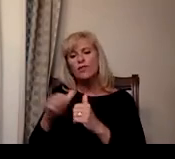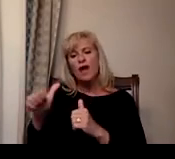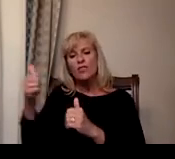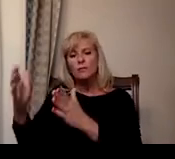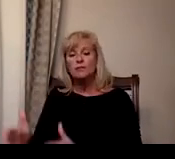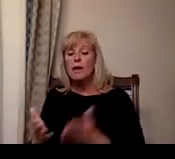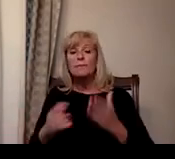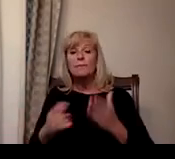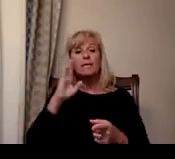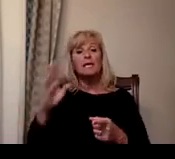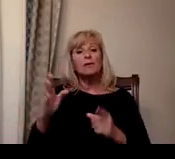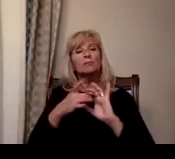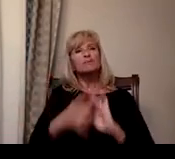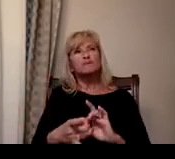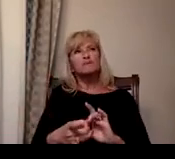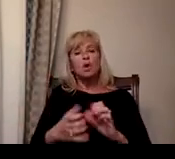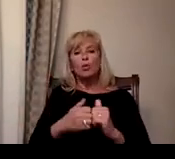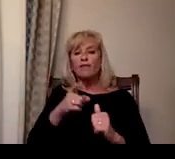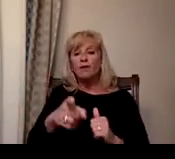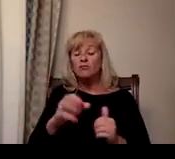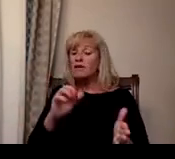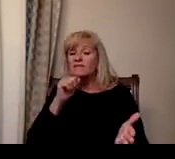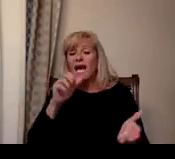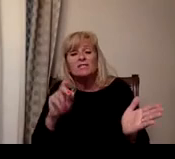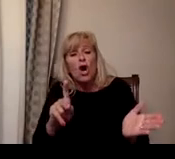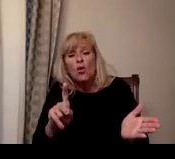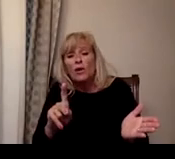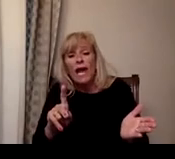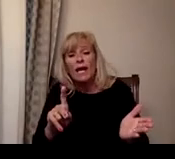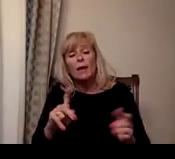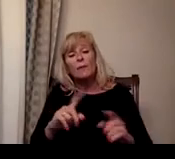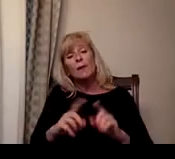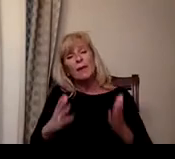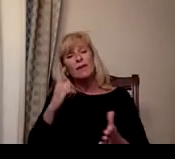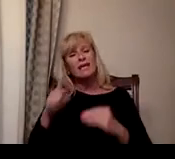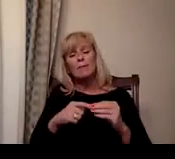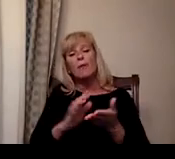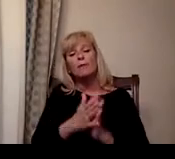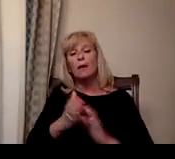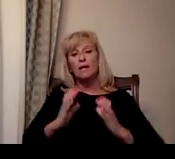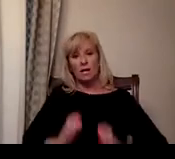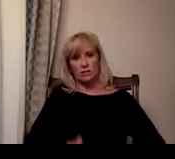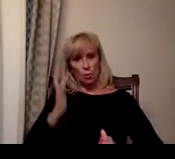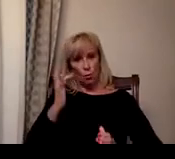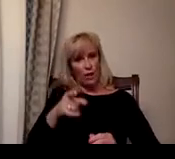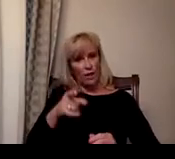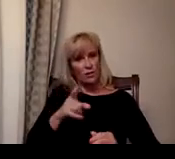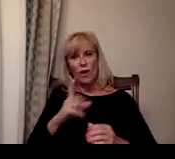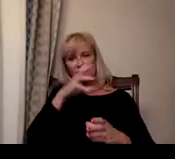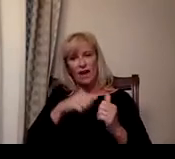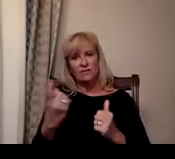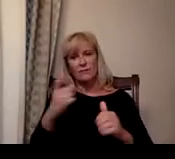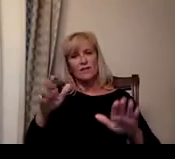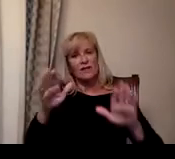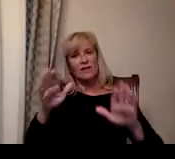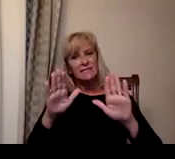maybe it doesn't. And that's okay too. At least consider becoming a customer, because you're going to be part of something fantastic. So